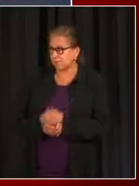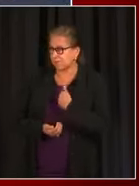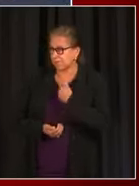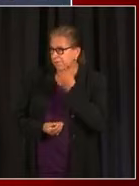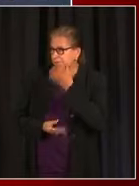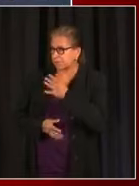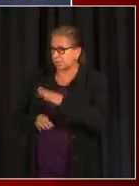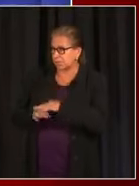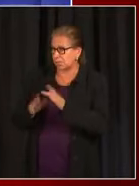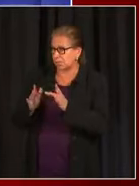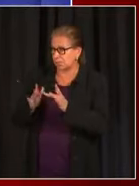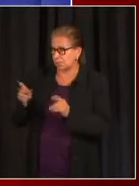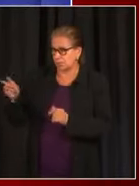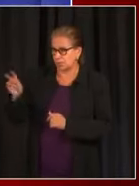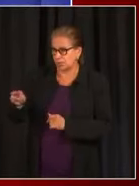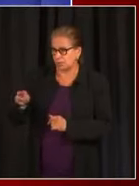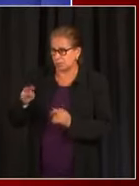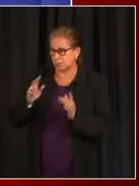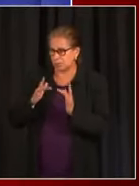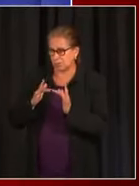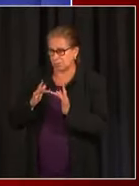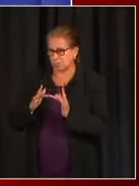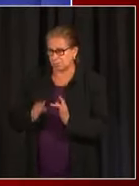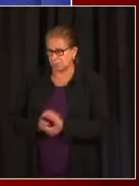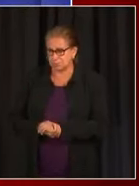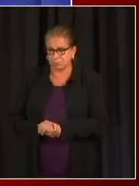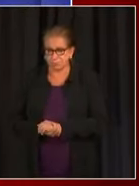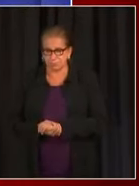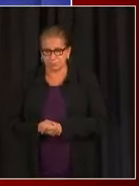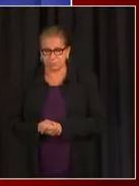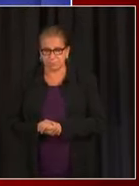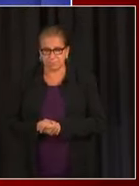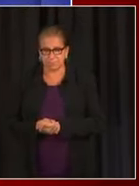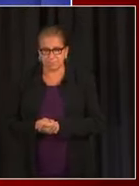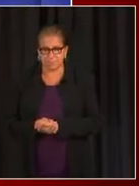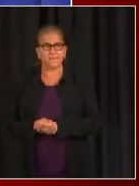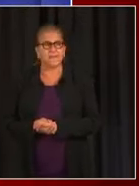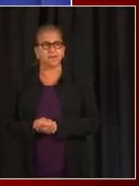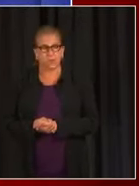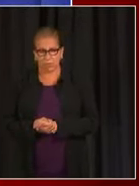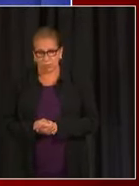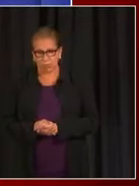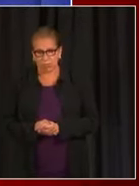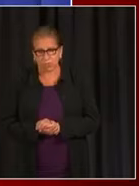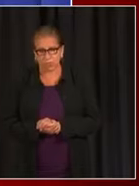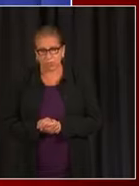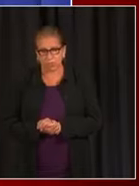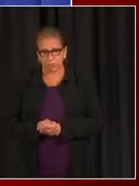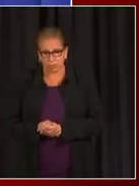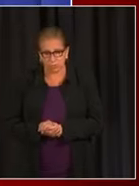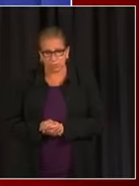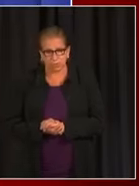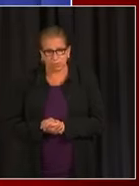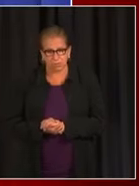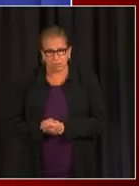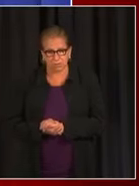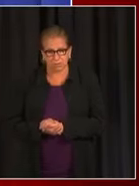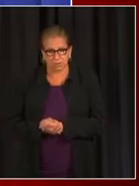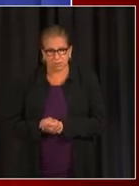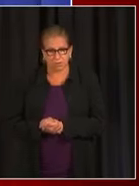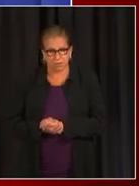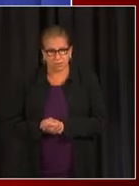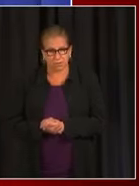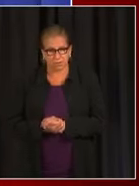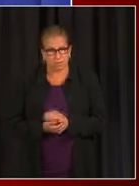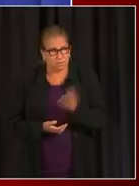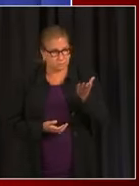updated again next week. And that'll include the age breakdown as well? Yes, what you have access currently to that dashboard that has